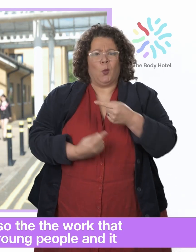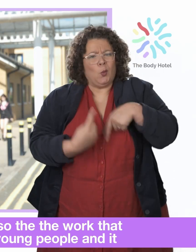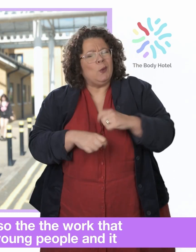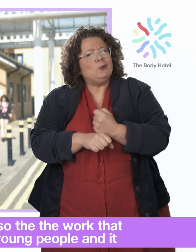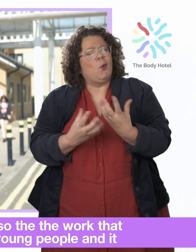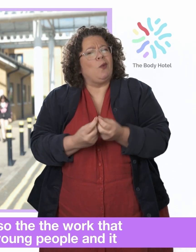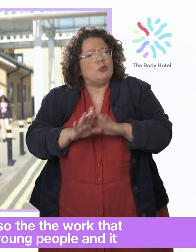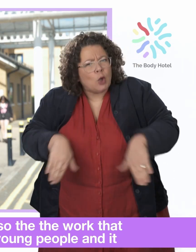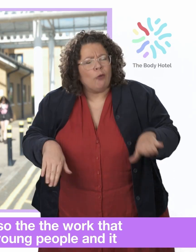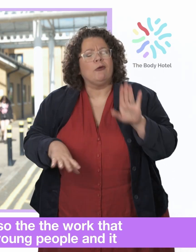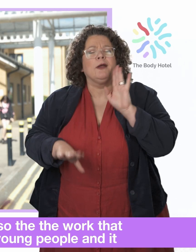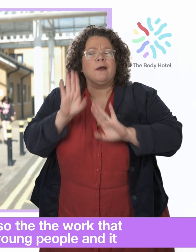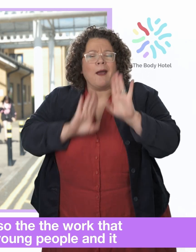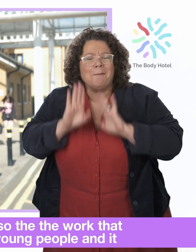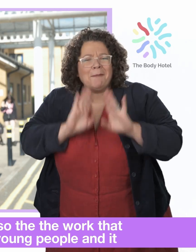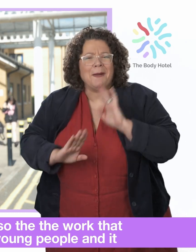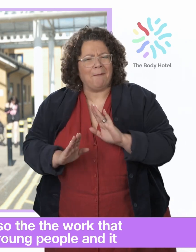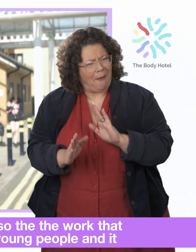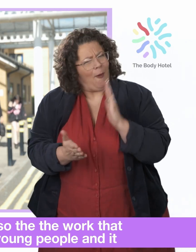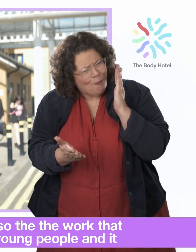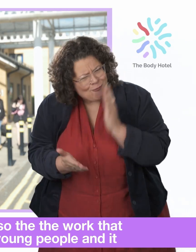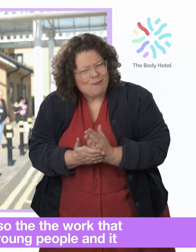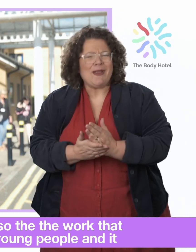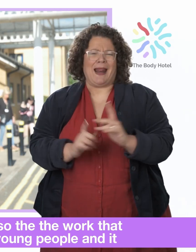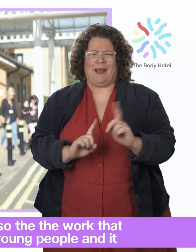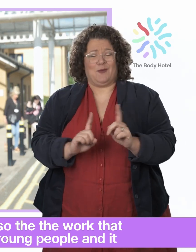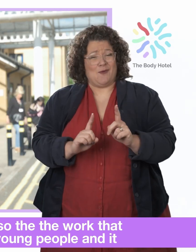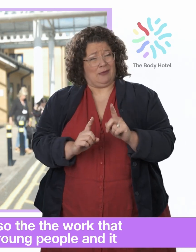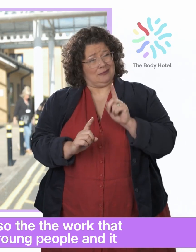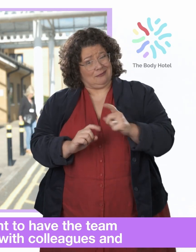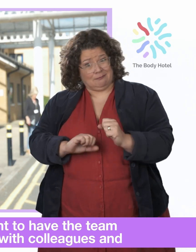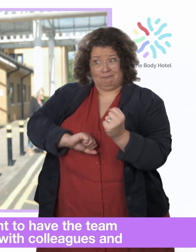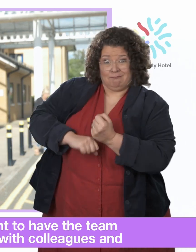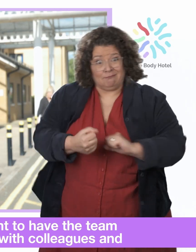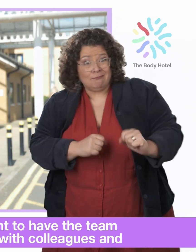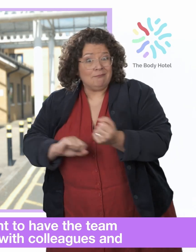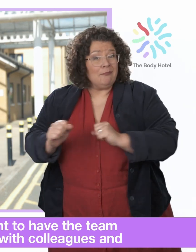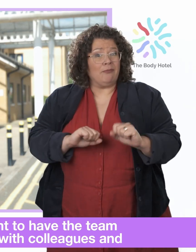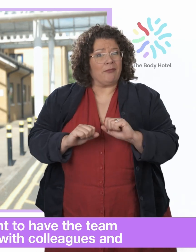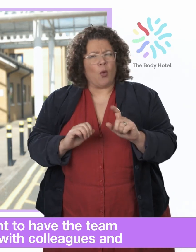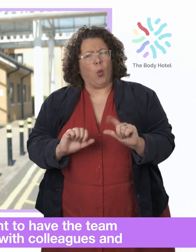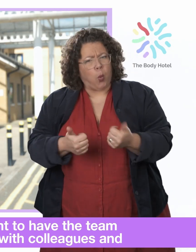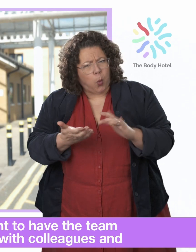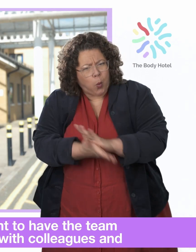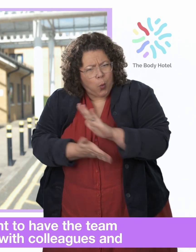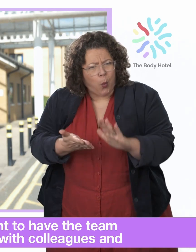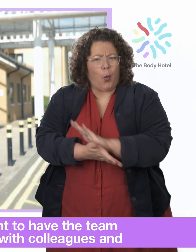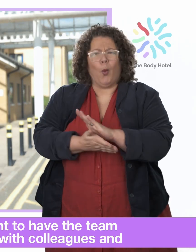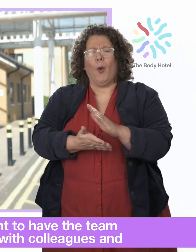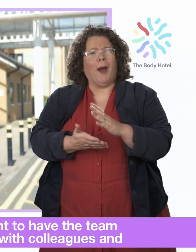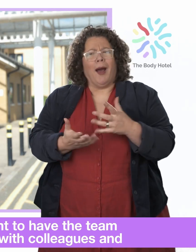a team, and also the work that we do with children and young people. And it has just been a real delight to